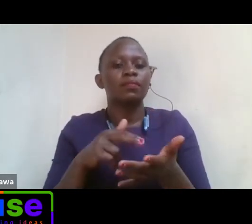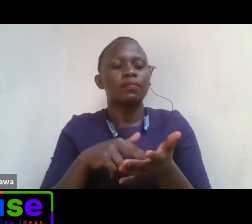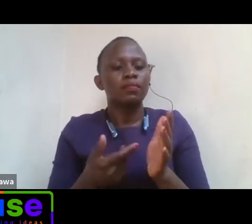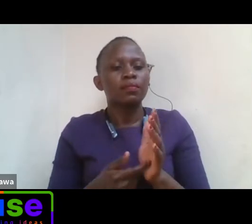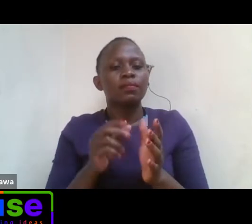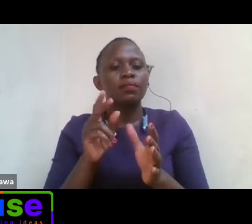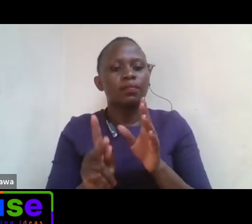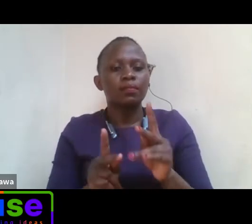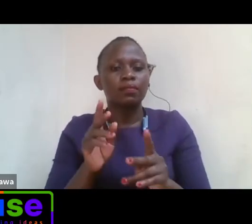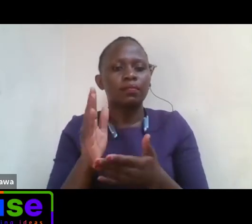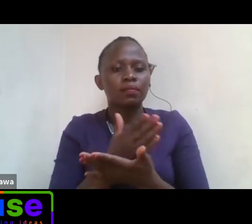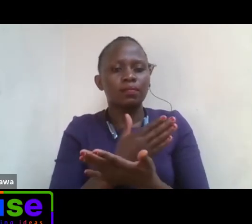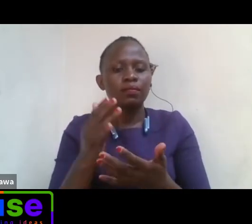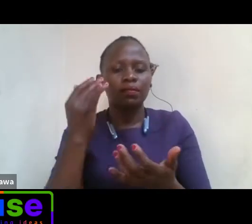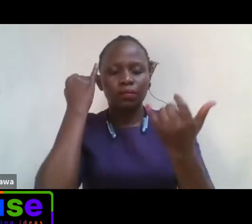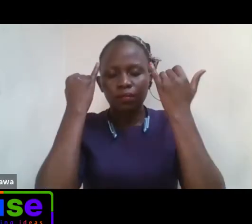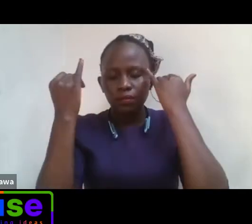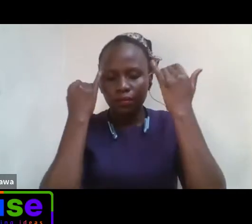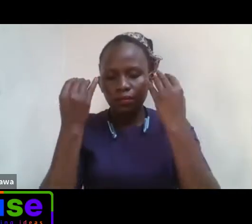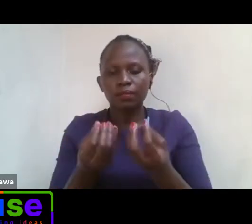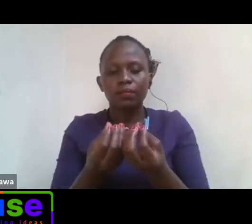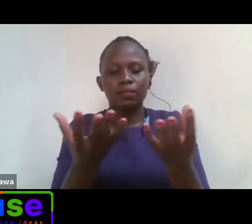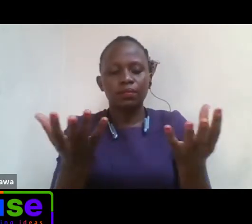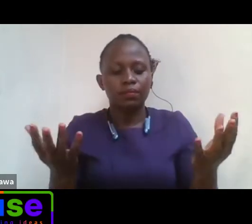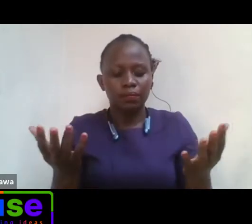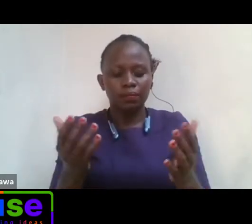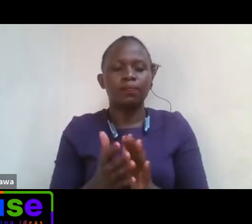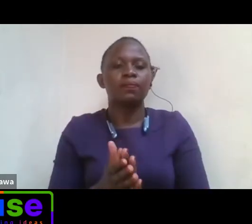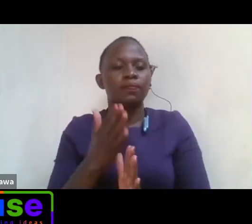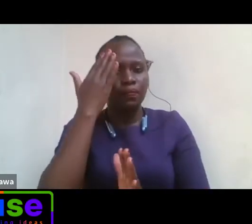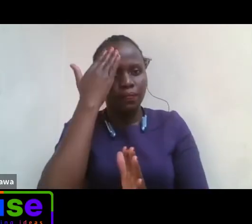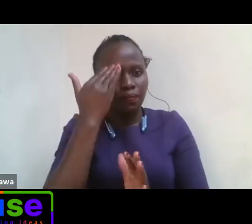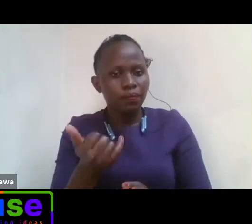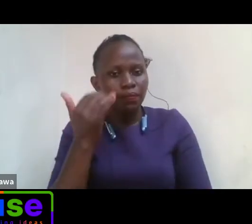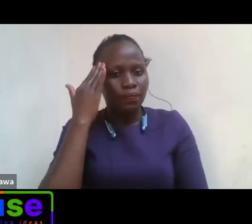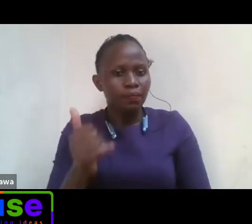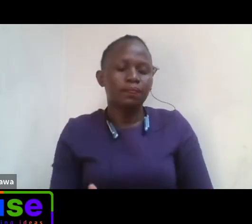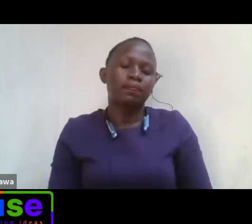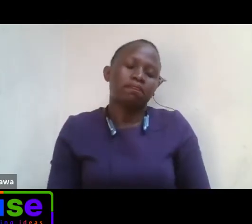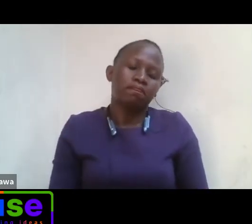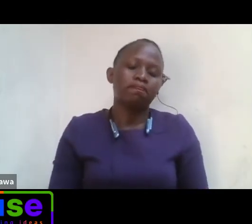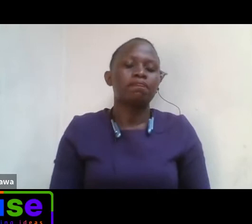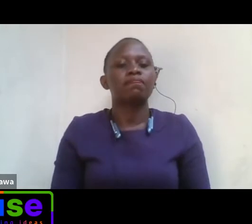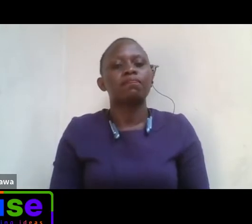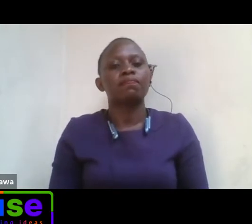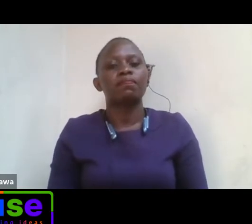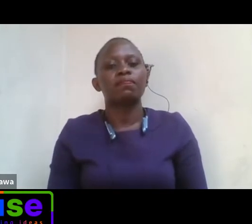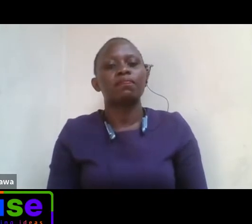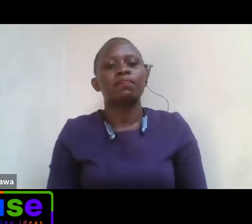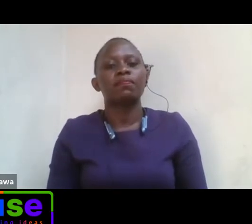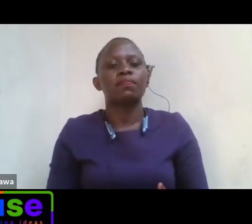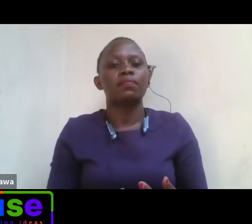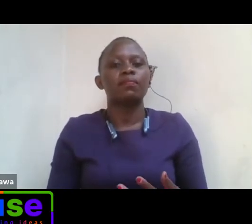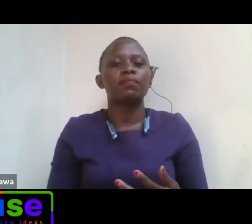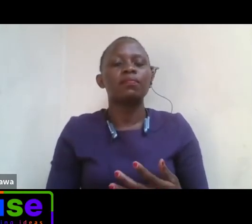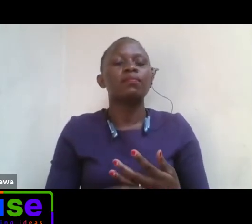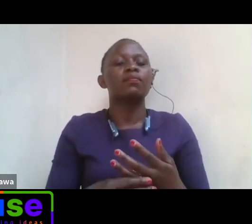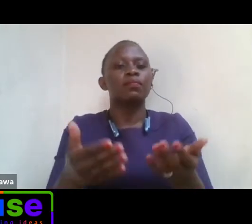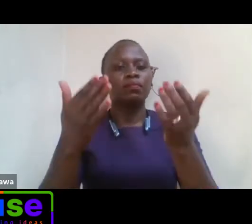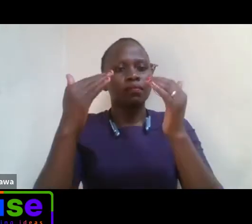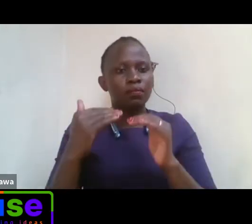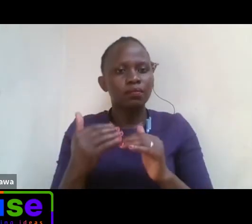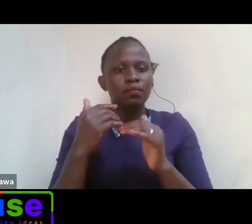we'll be sharing some thoughts as to why maybe that is the case. As I mentioned earlier, the next sessions are on